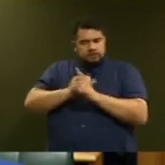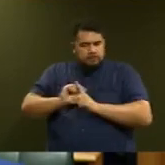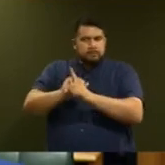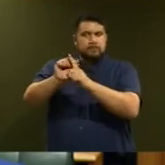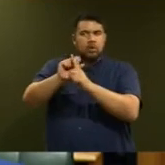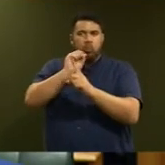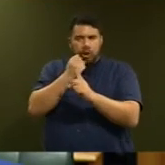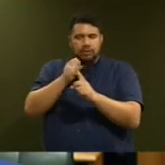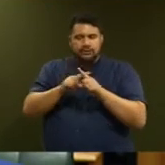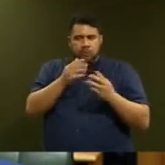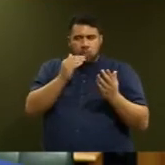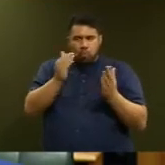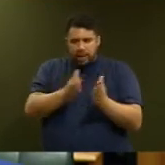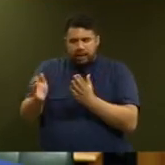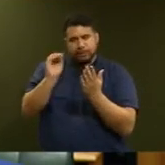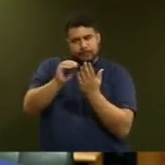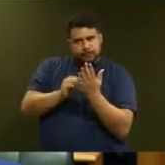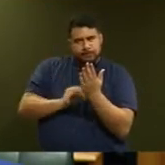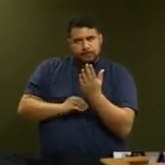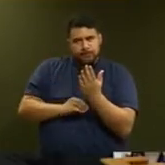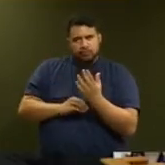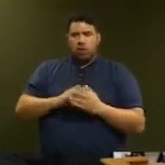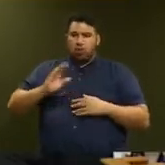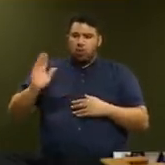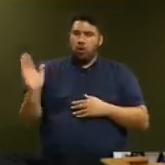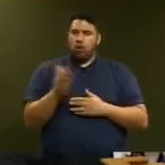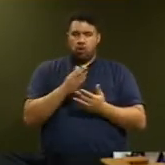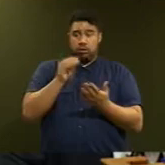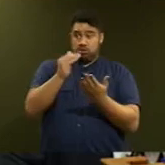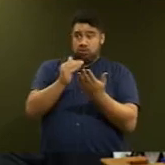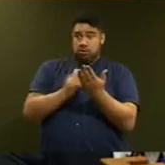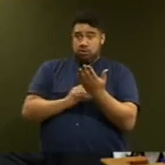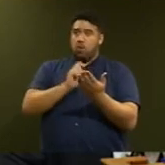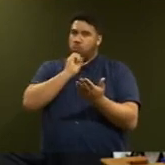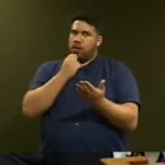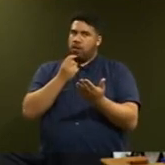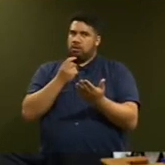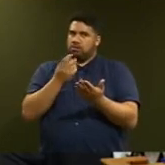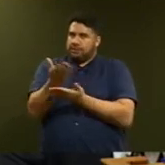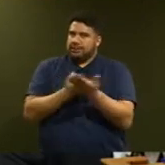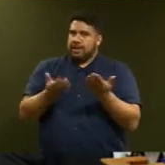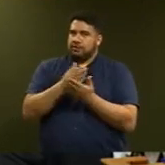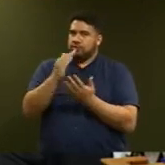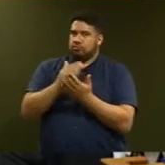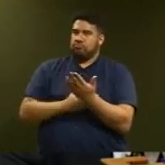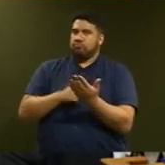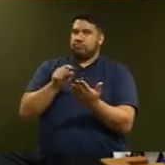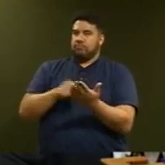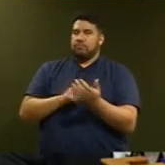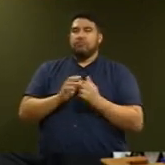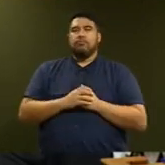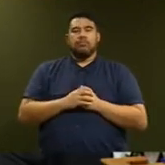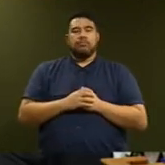all elements will be on the table. Can I say, Mr. Speaker, on behalf of the Prime